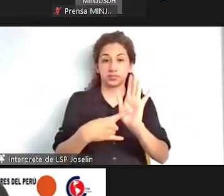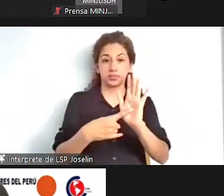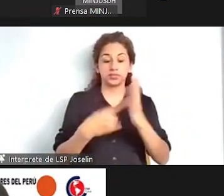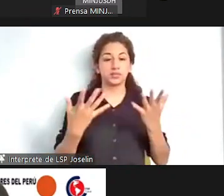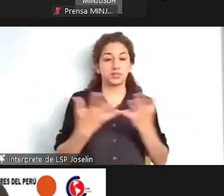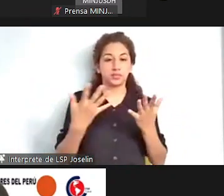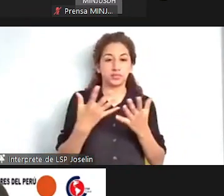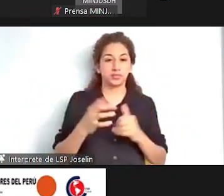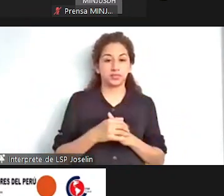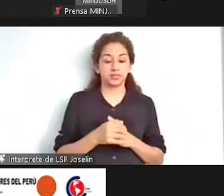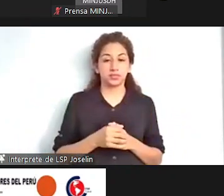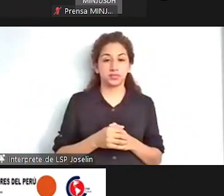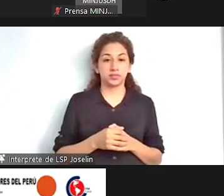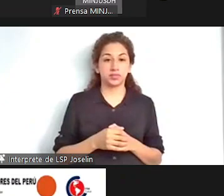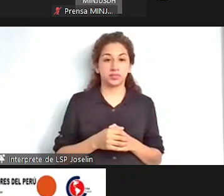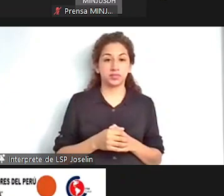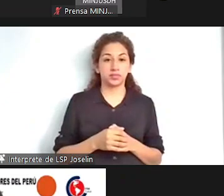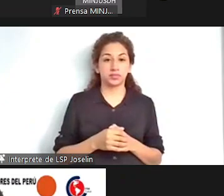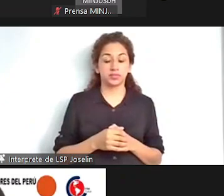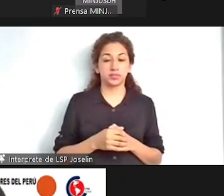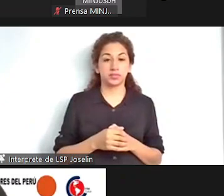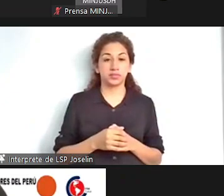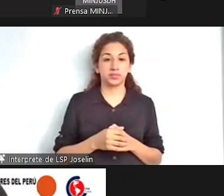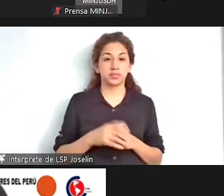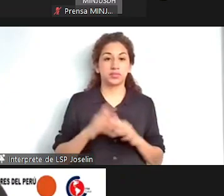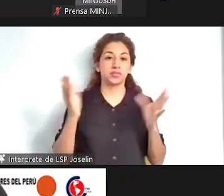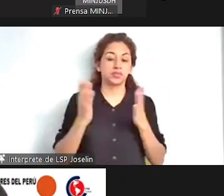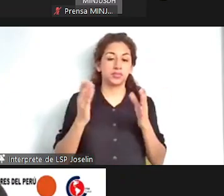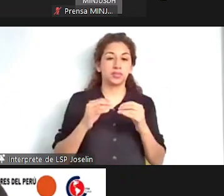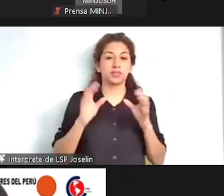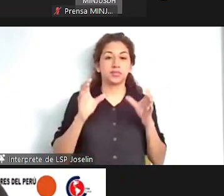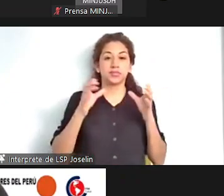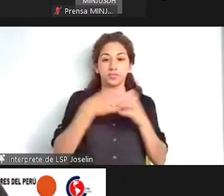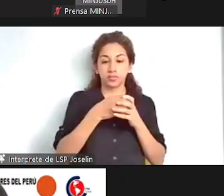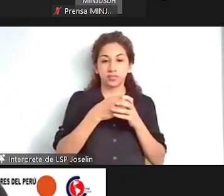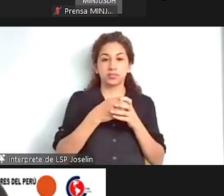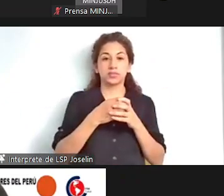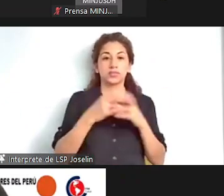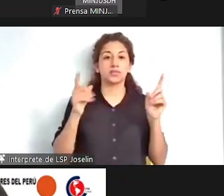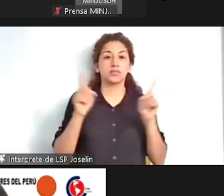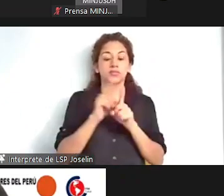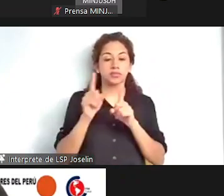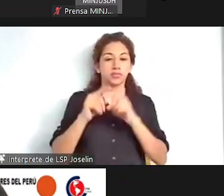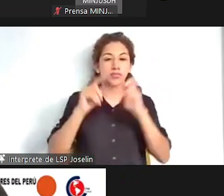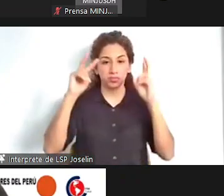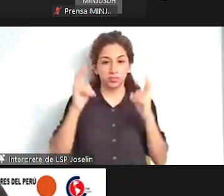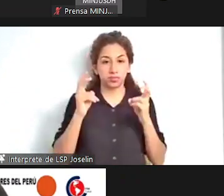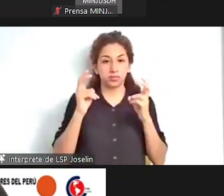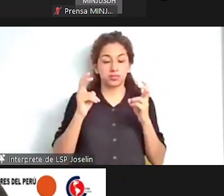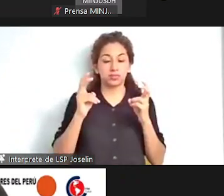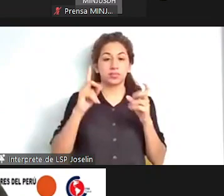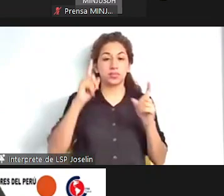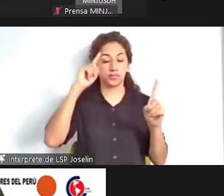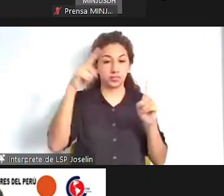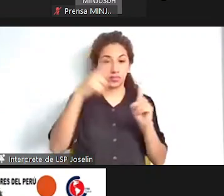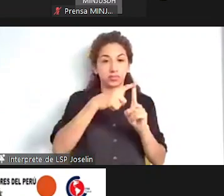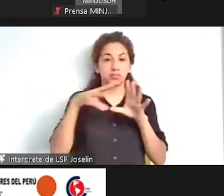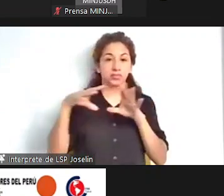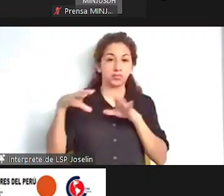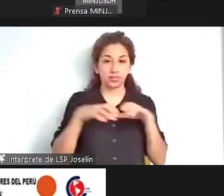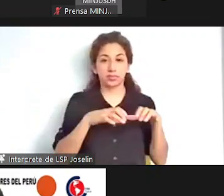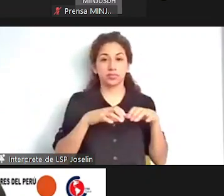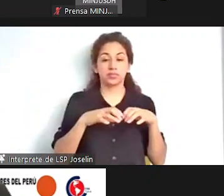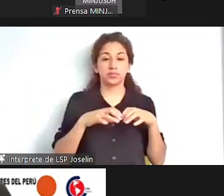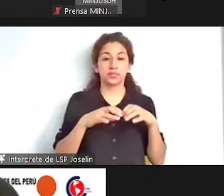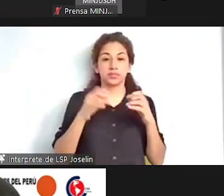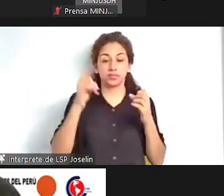that we've presented is related to consistency or coherence before be between the guidelines